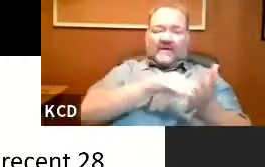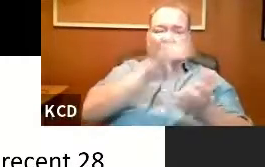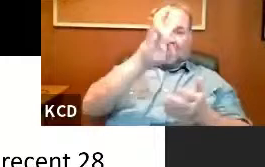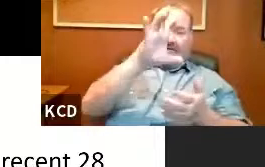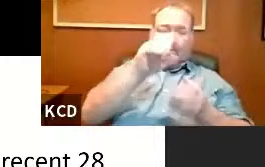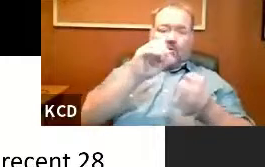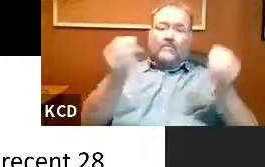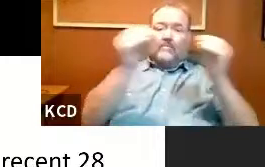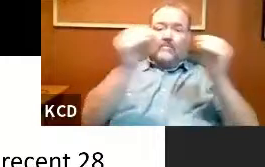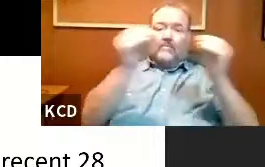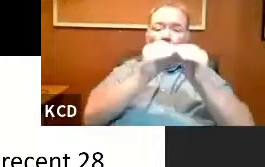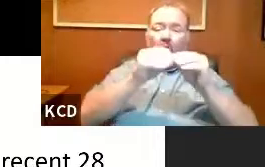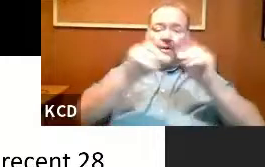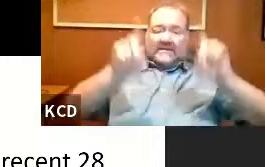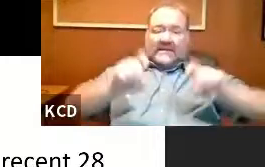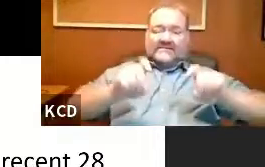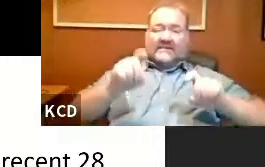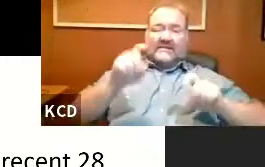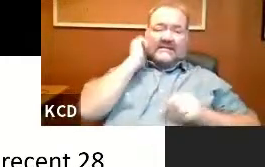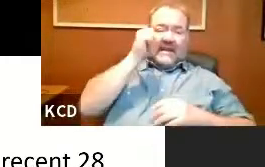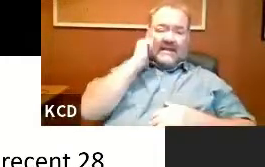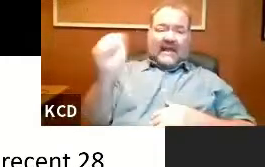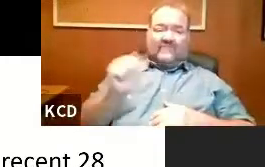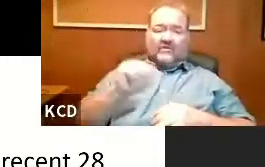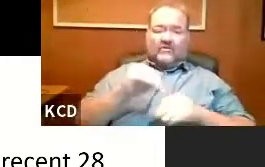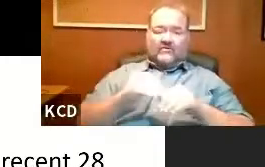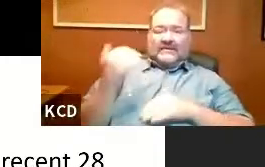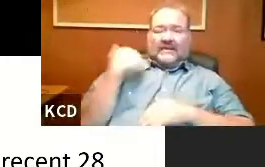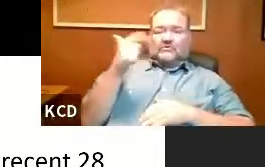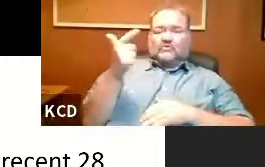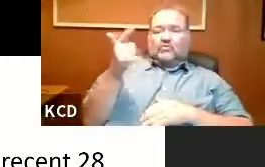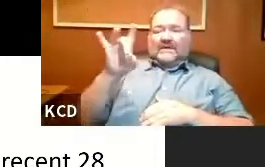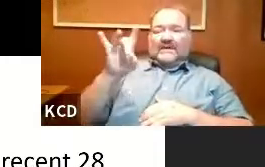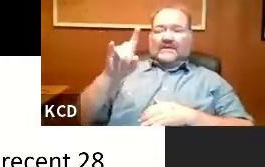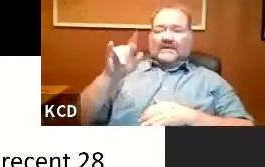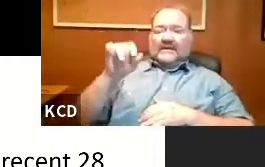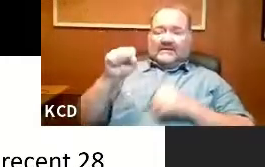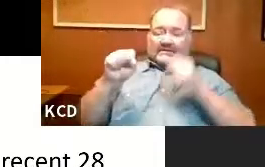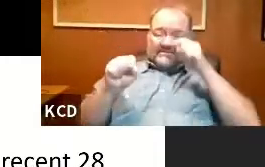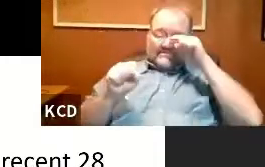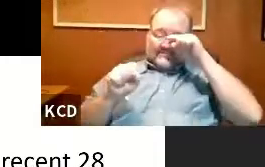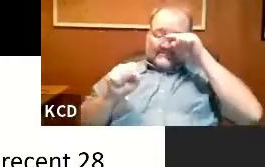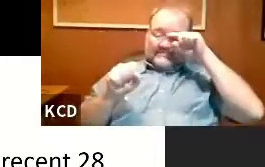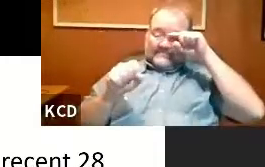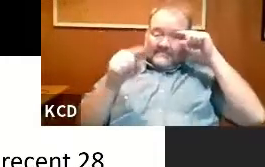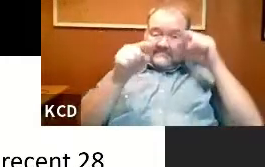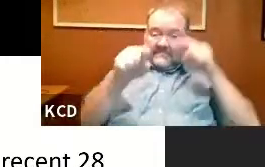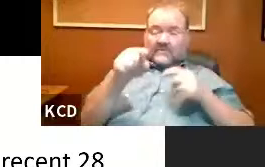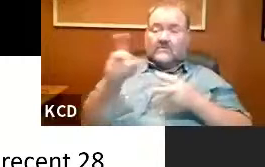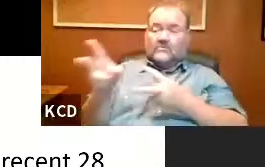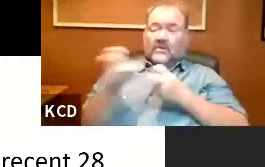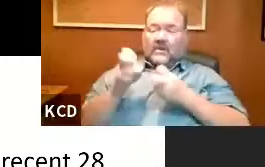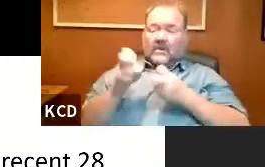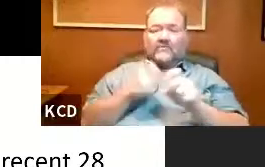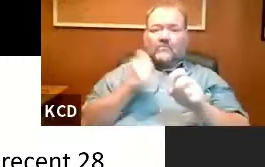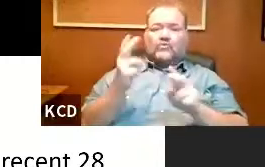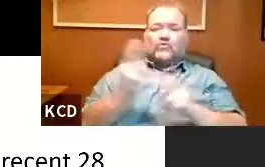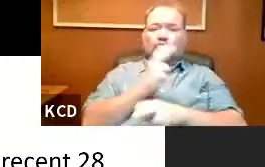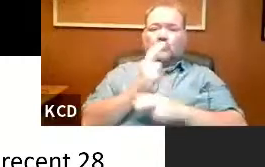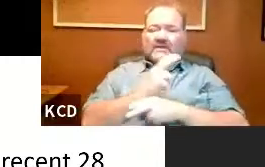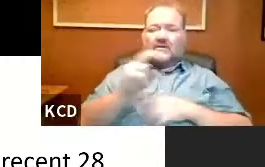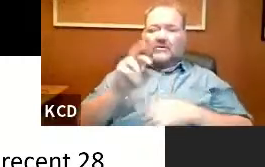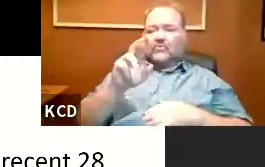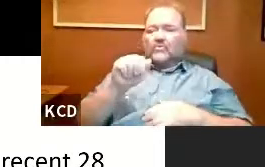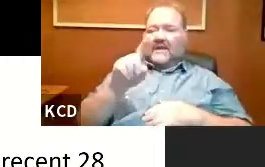tests resulted daily average over the most recent 28 days. Now, this was derived using random sample needed to give a